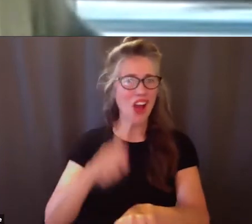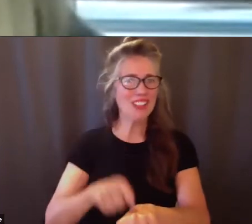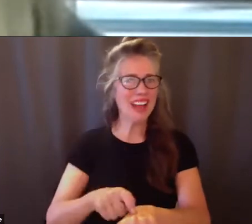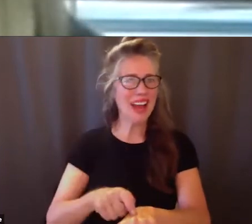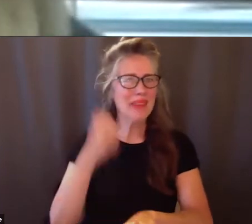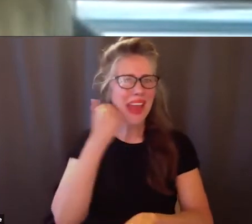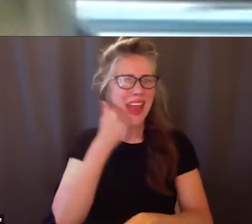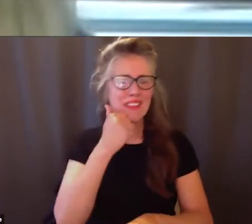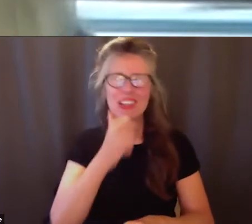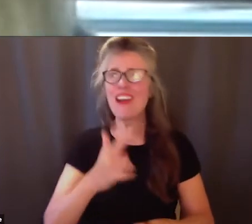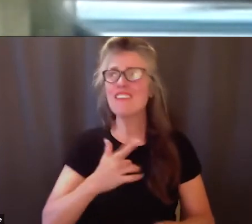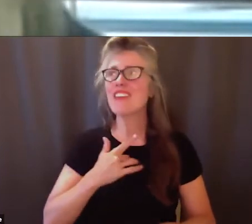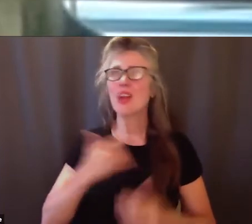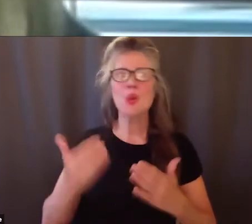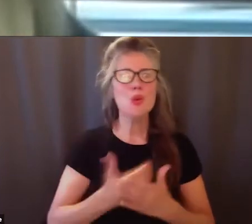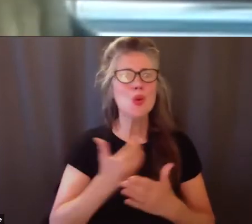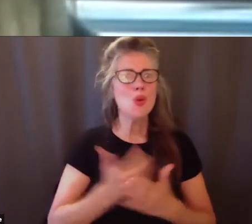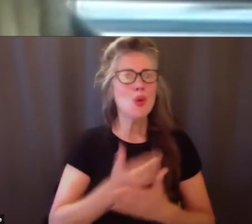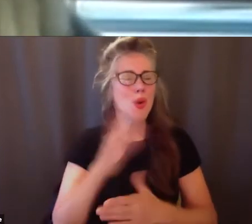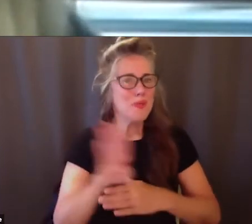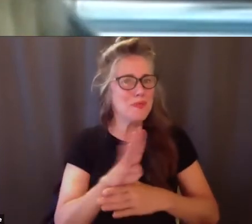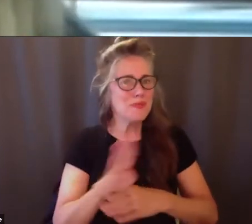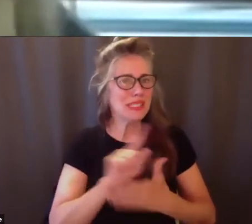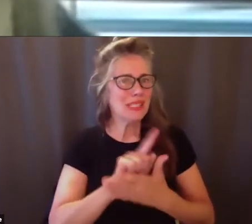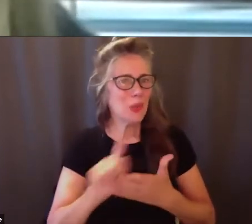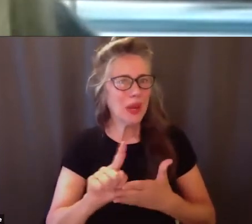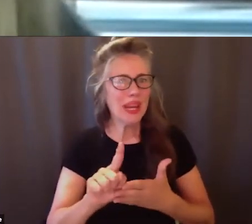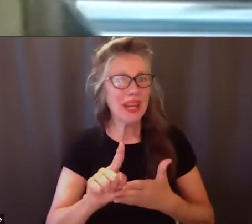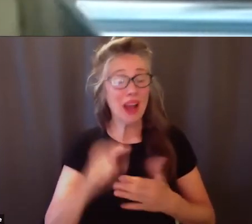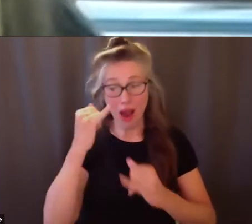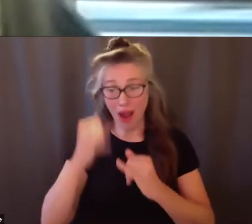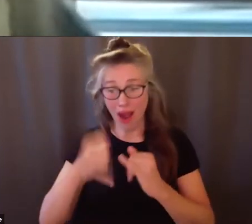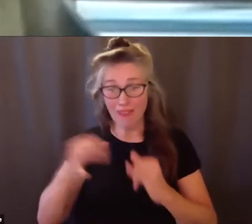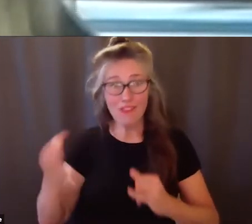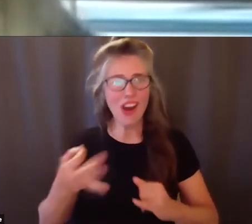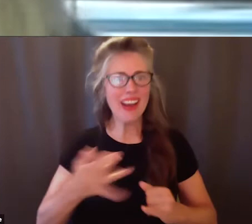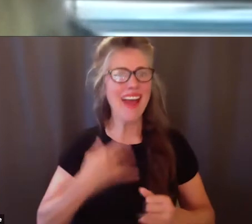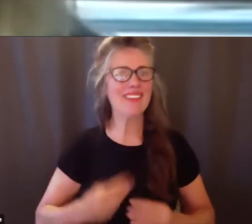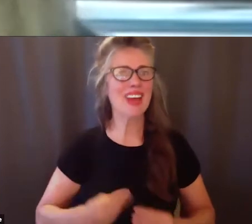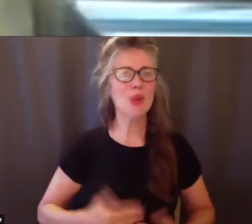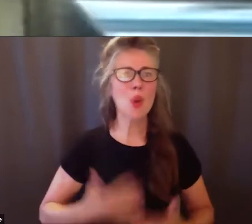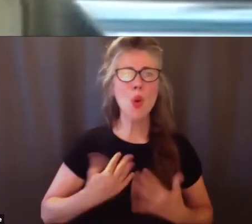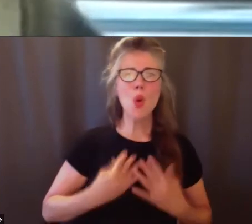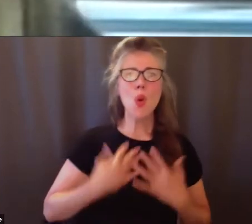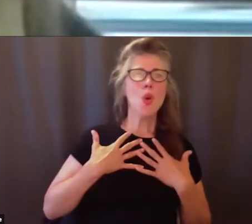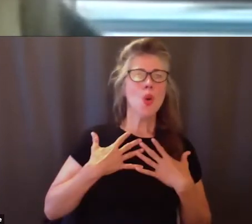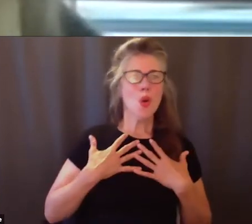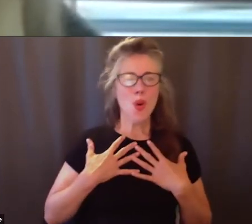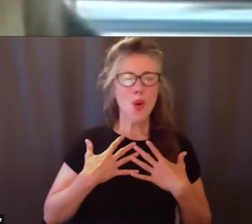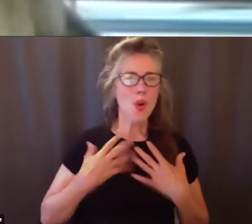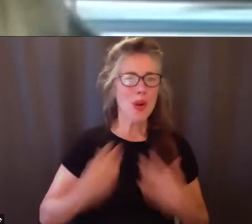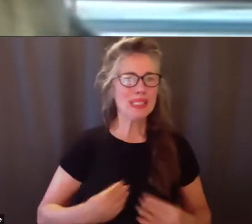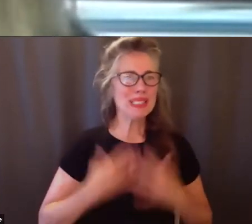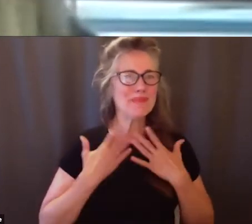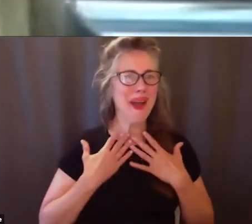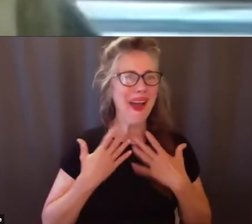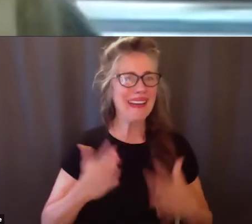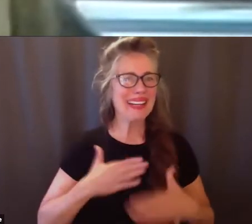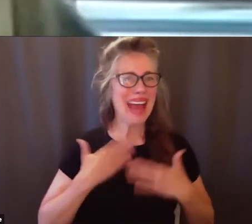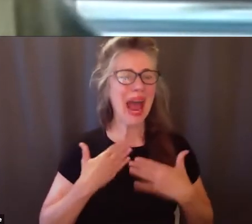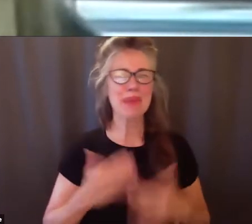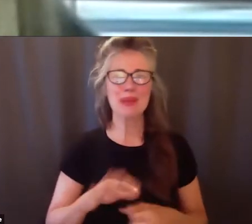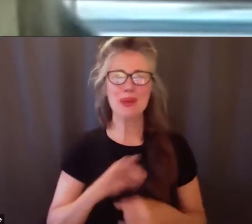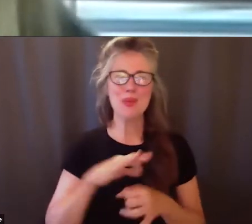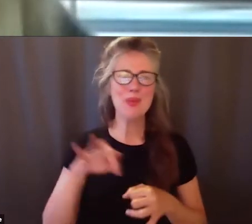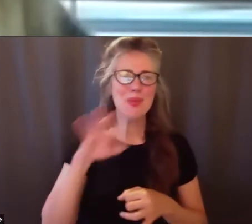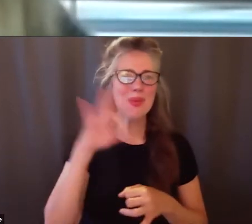and renewed. It was a busy week, but I left Friday on a high of just total inspiration and gratitude